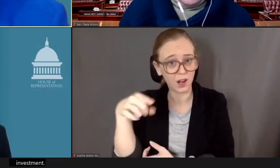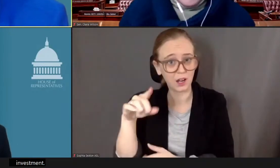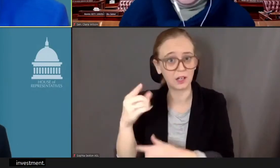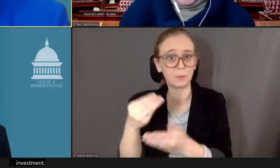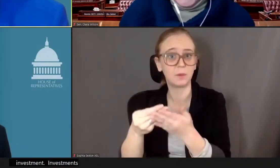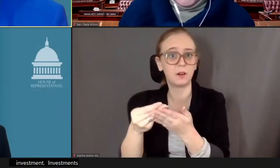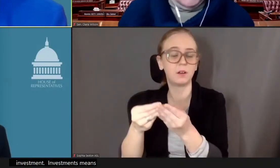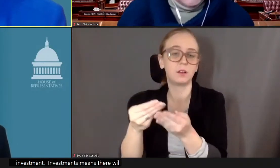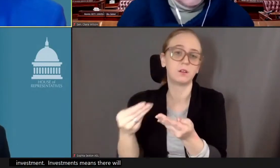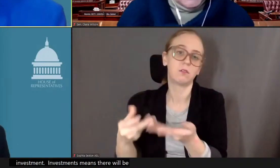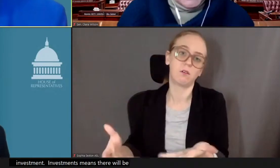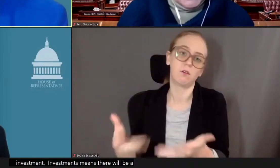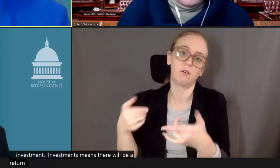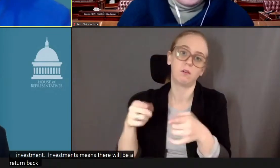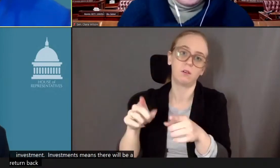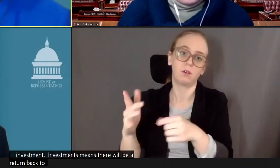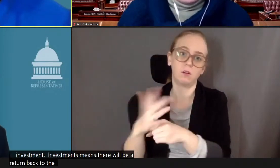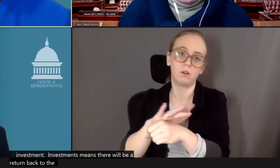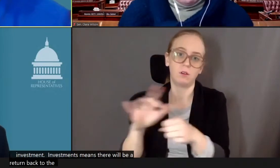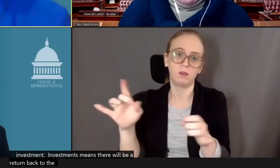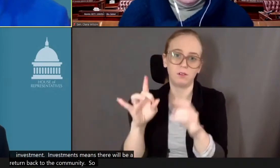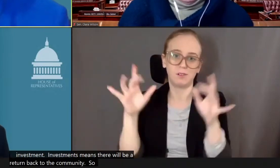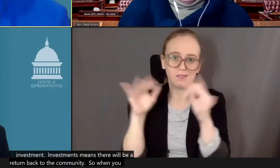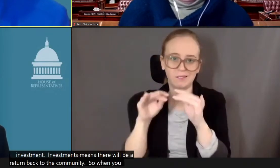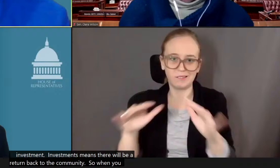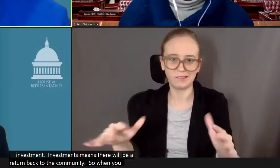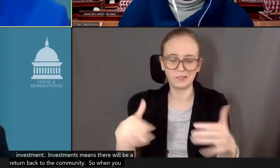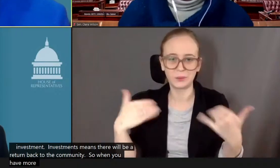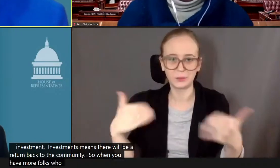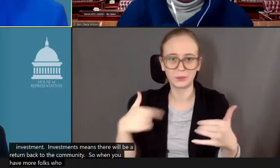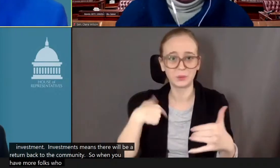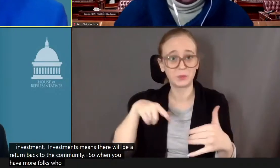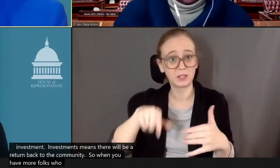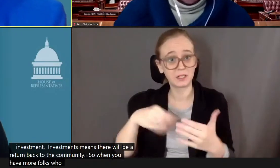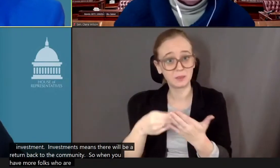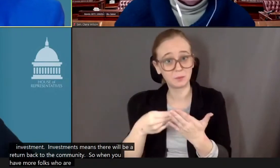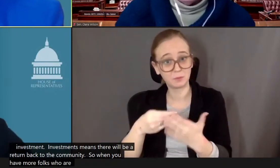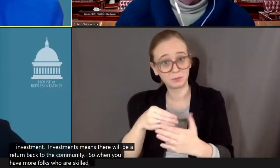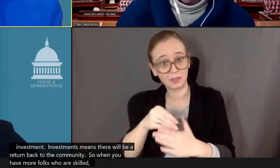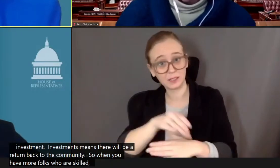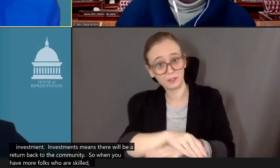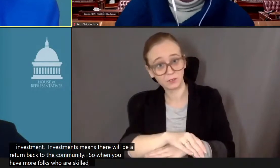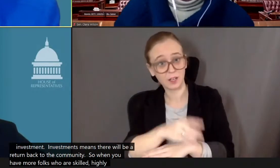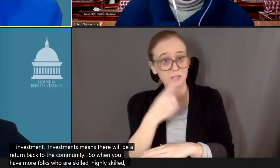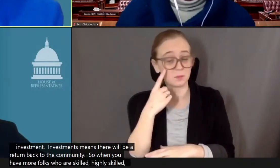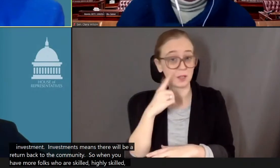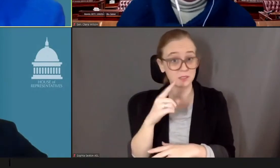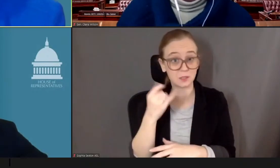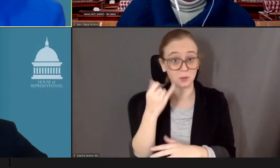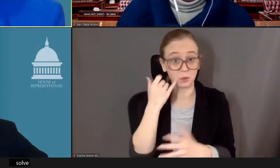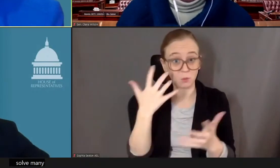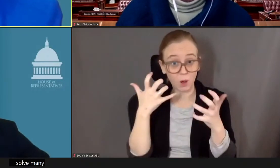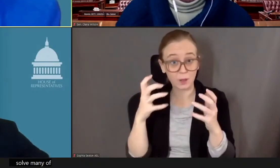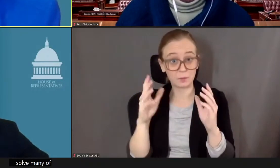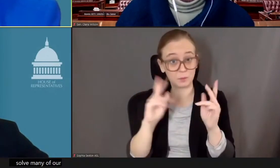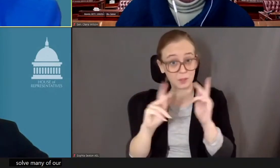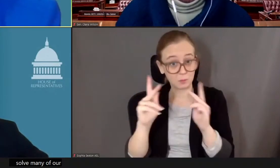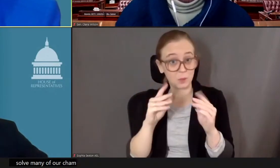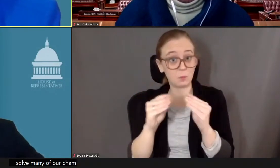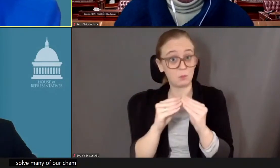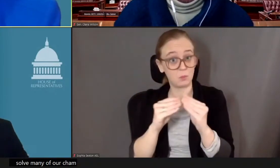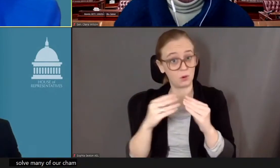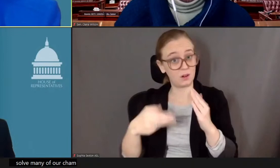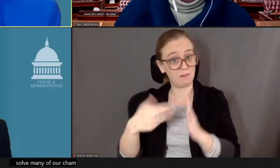the community. And so when you have more folks who are skilled, highly skilled, we can solve many of our challenges. We have a more